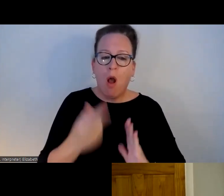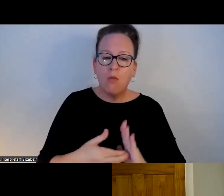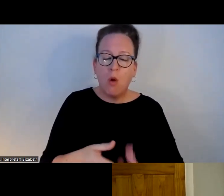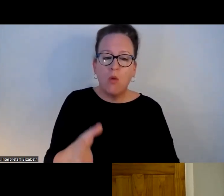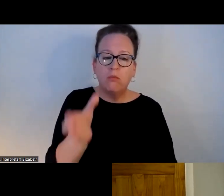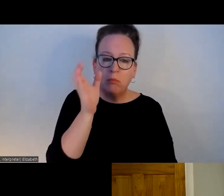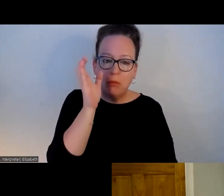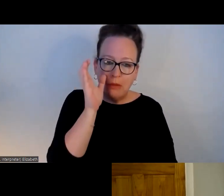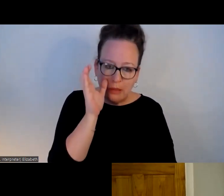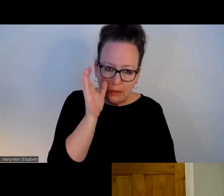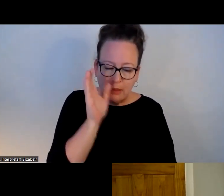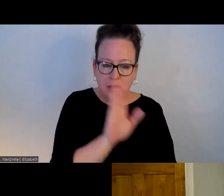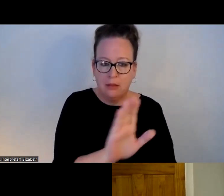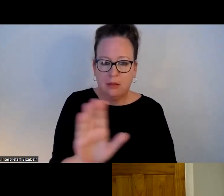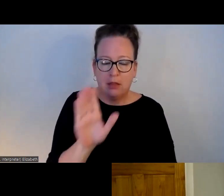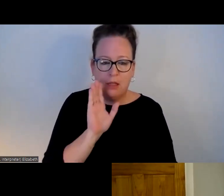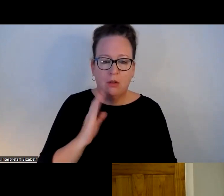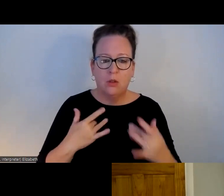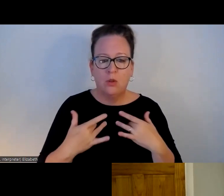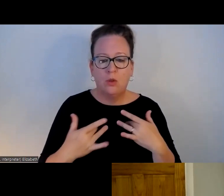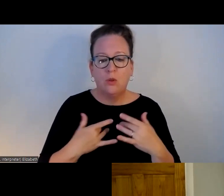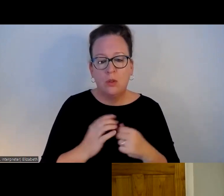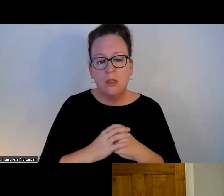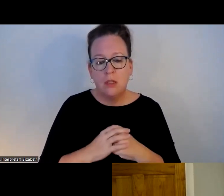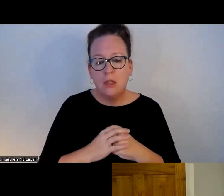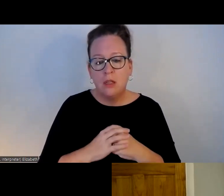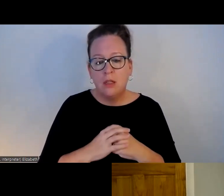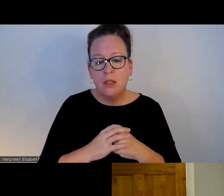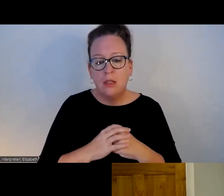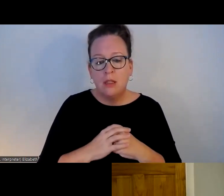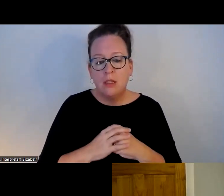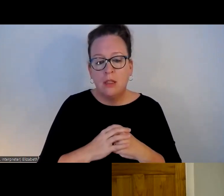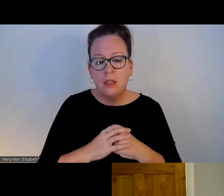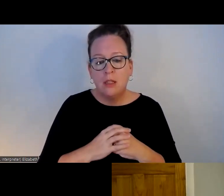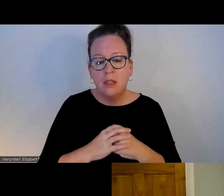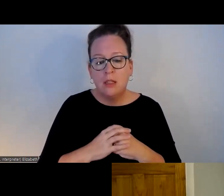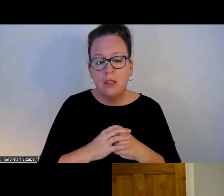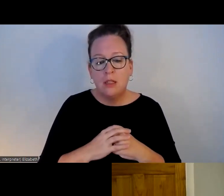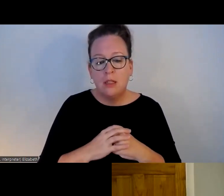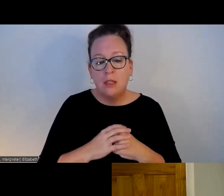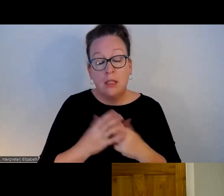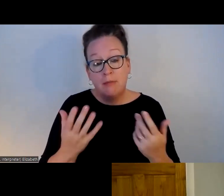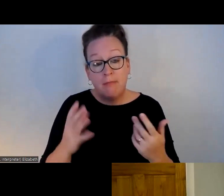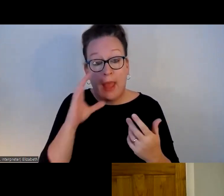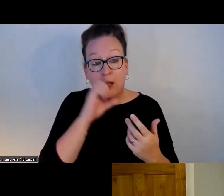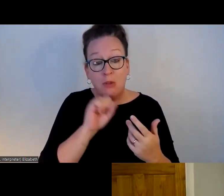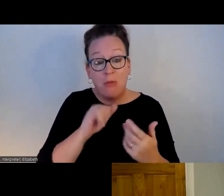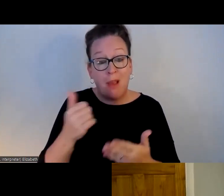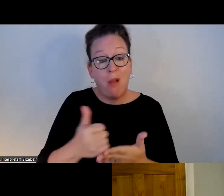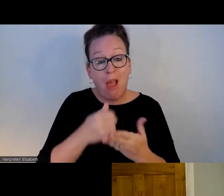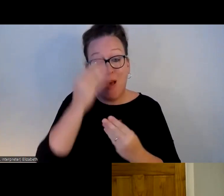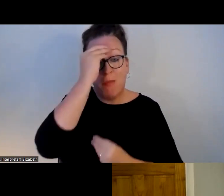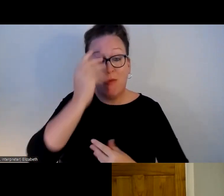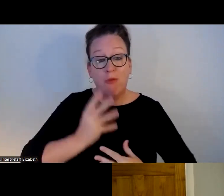their concerns. And yeah, I mean, I would assume that would inform how we're thinking about